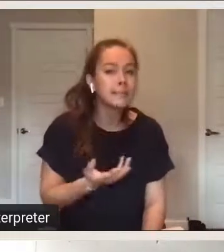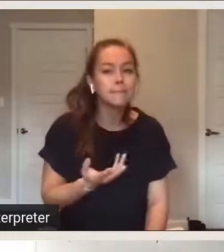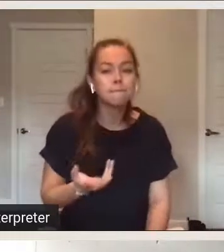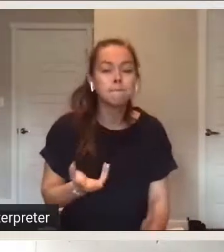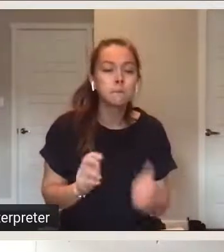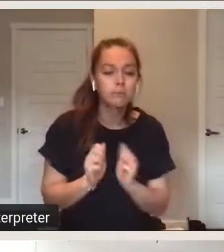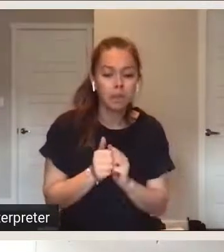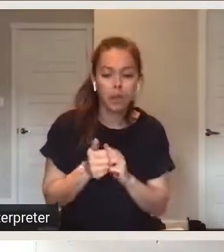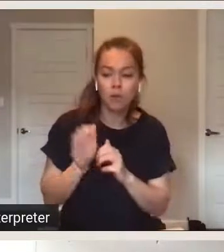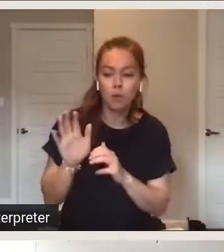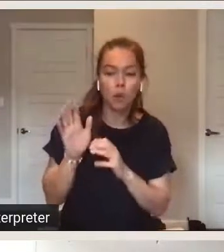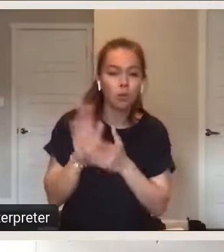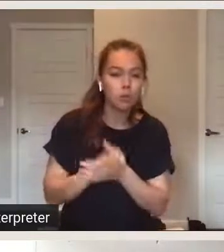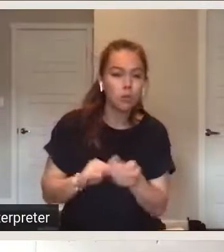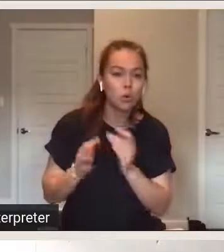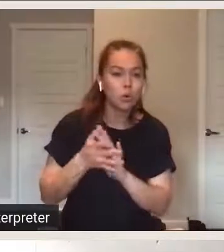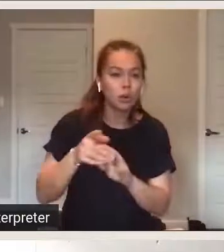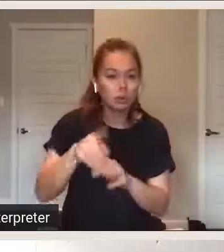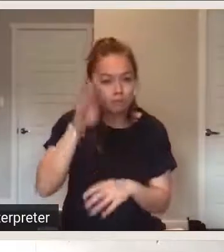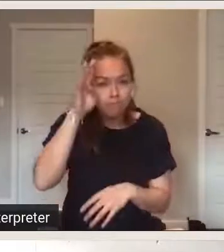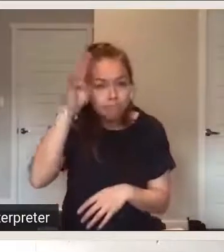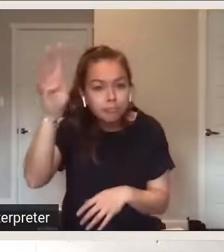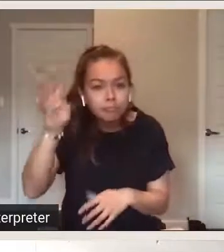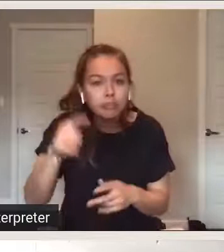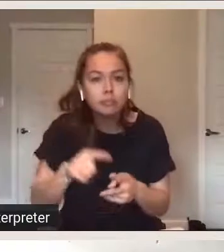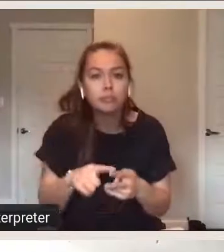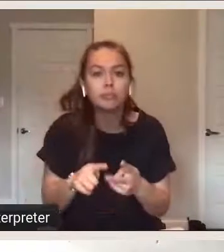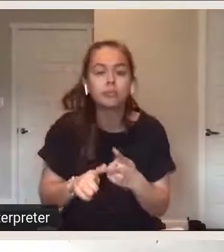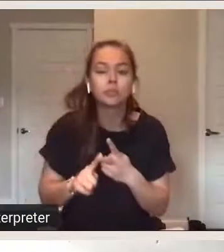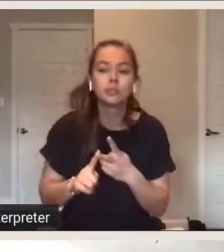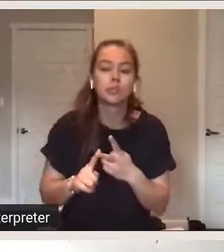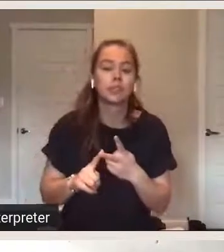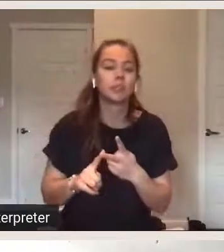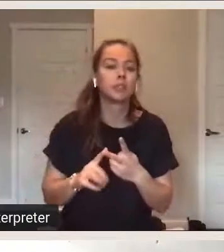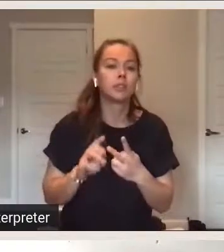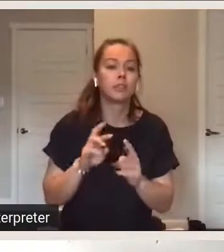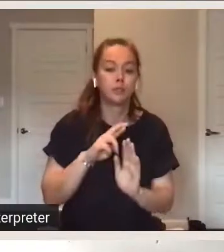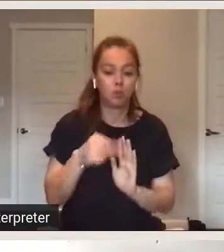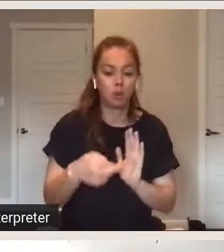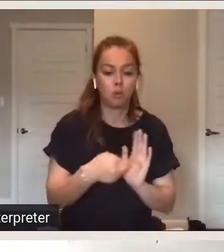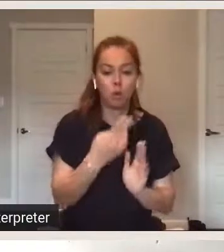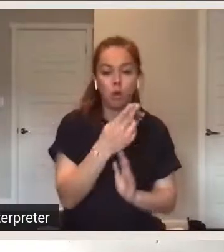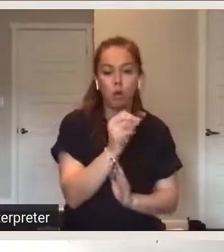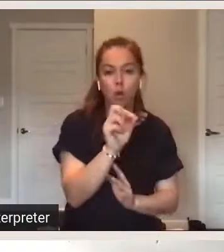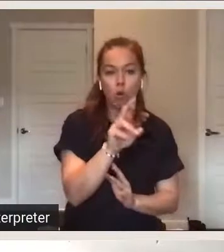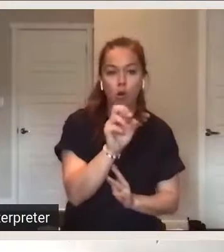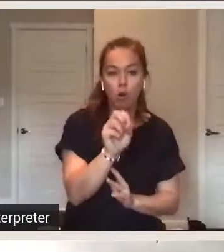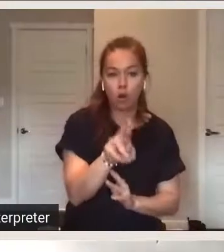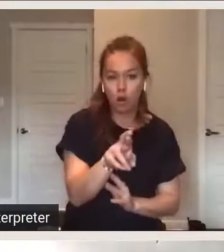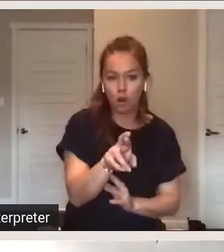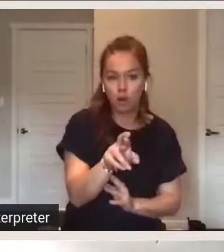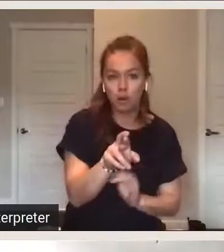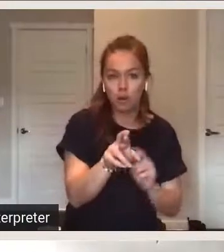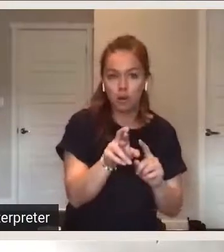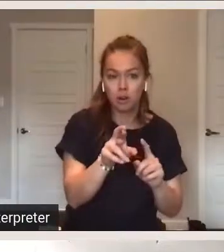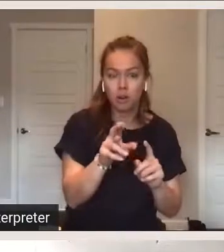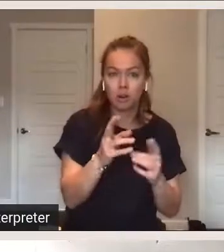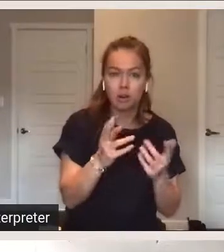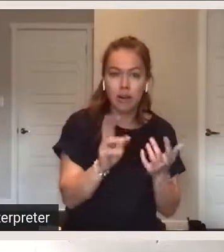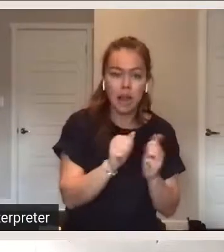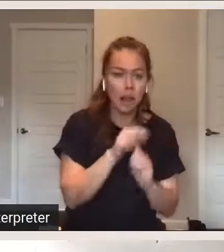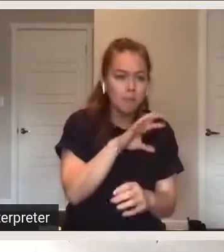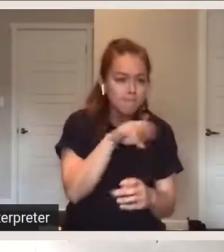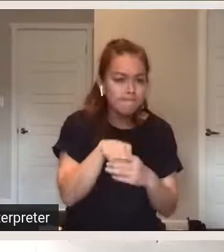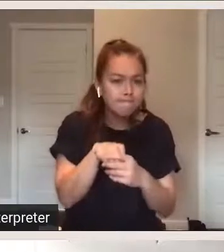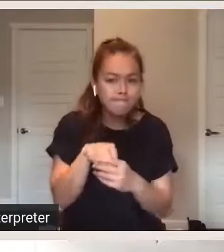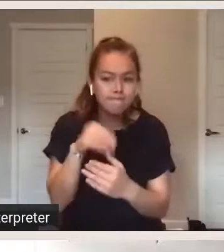story was created and just thinking about the role of horror and the elements in it. I do want to preface that I know